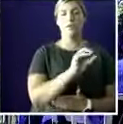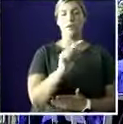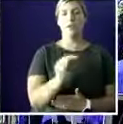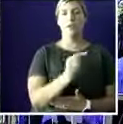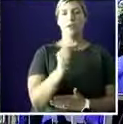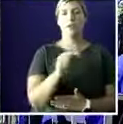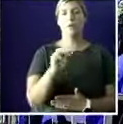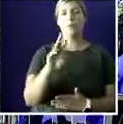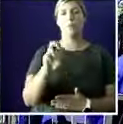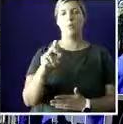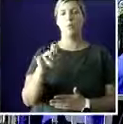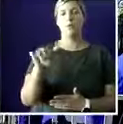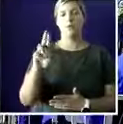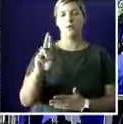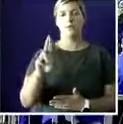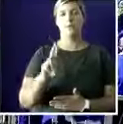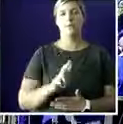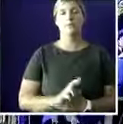Grace Brewer.